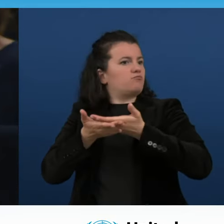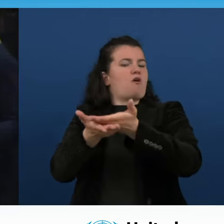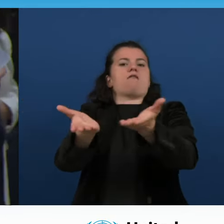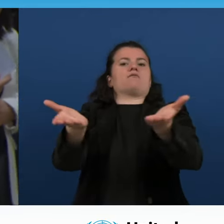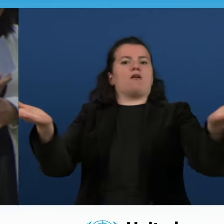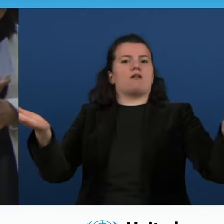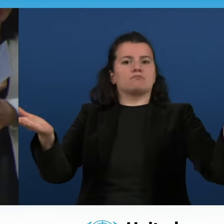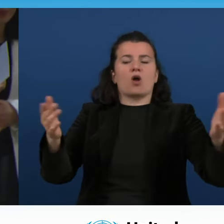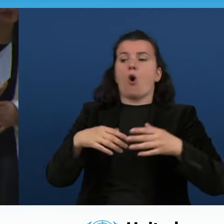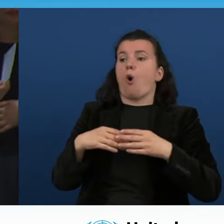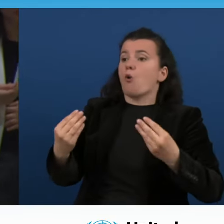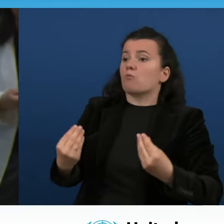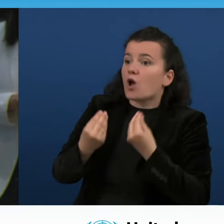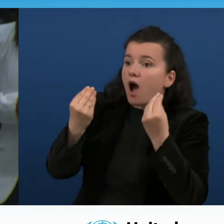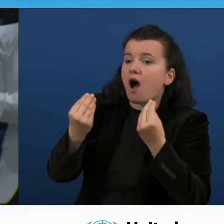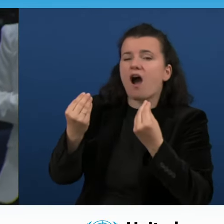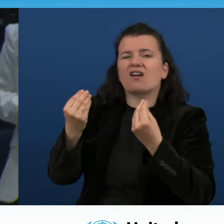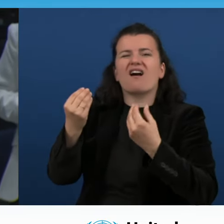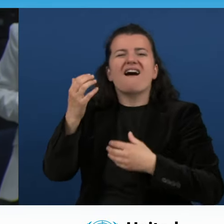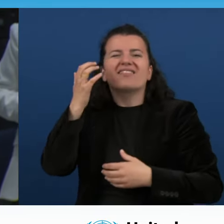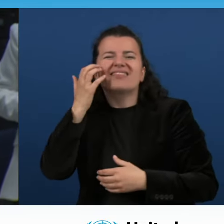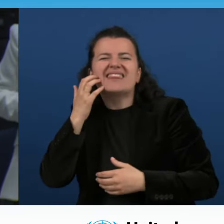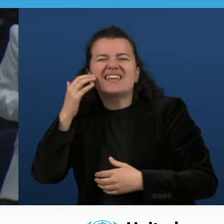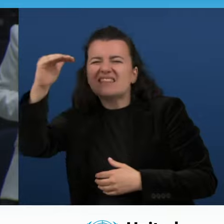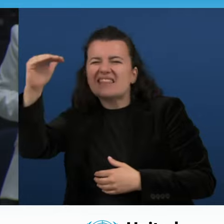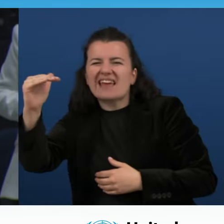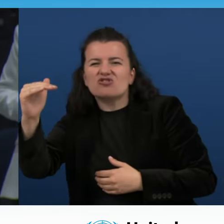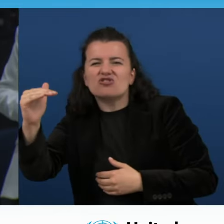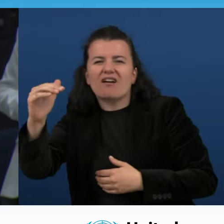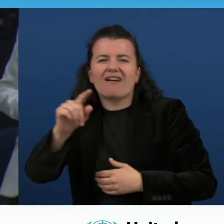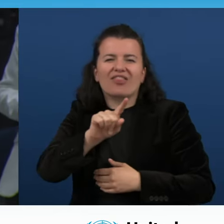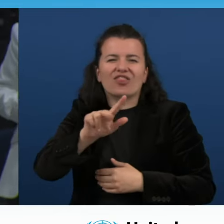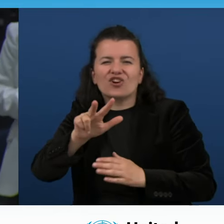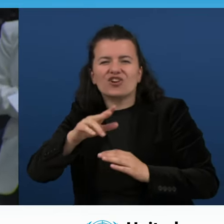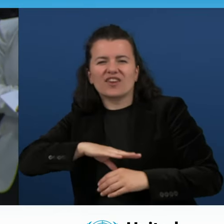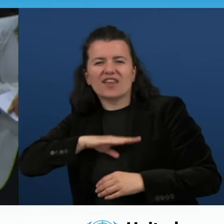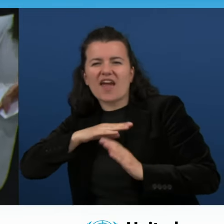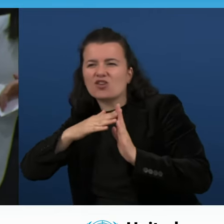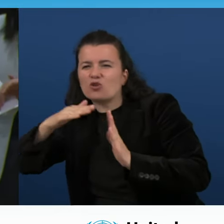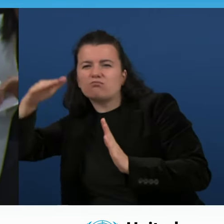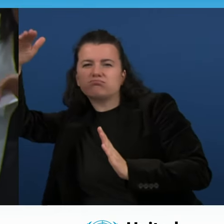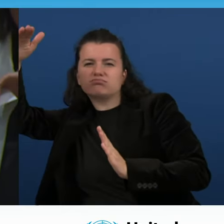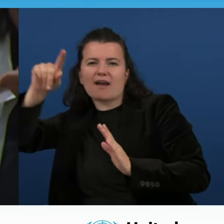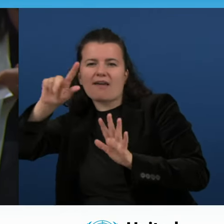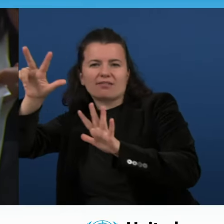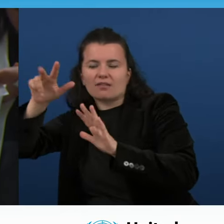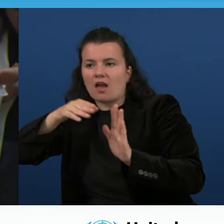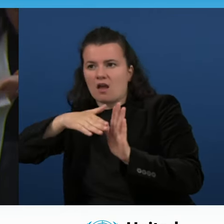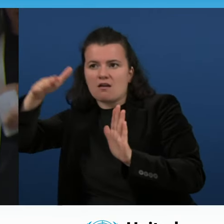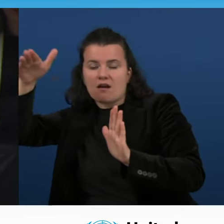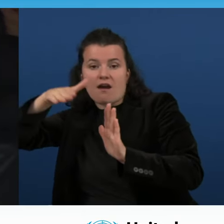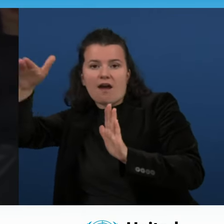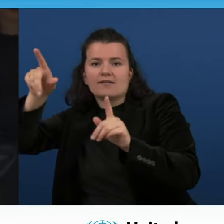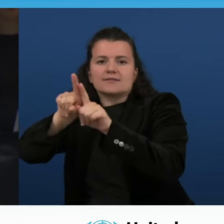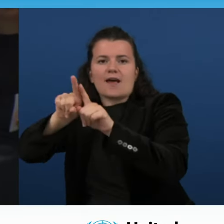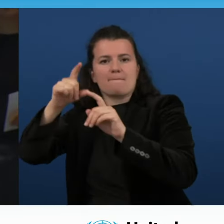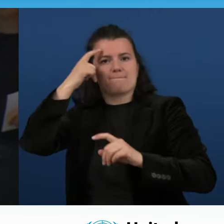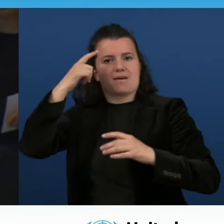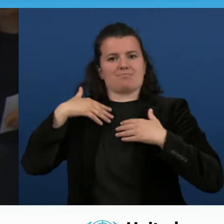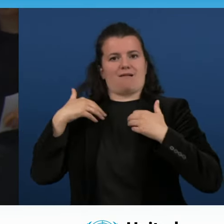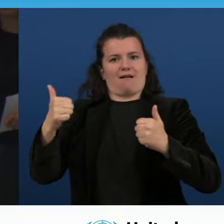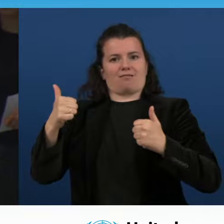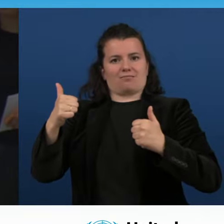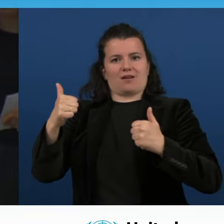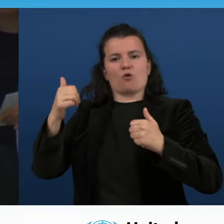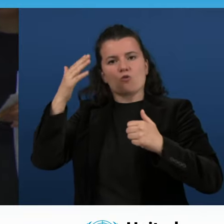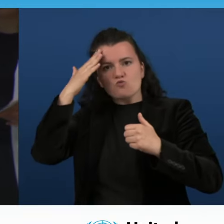We help them build skills that allow them to meaningfully connect to others, to learn how to take care of themselves, and